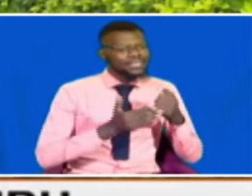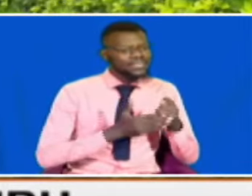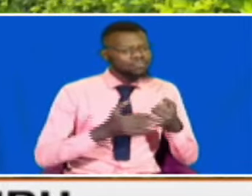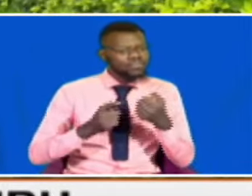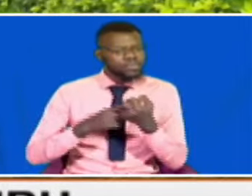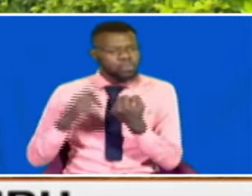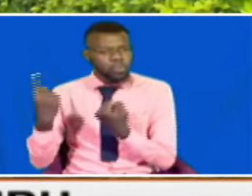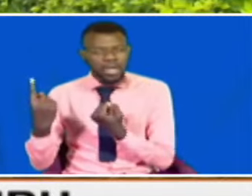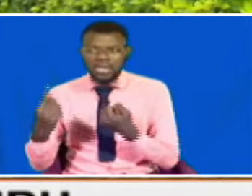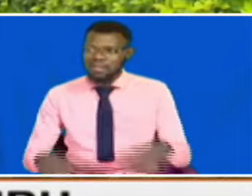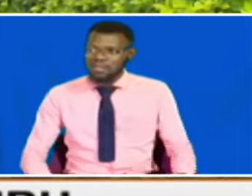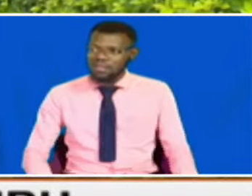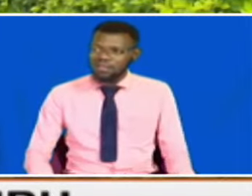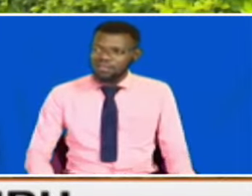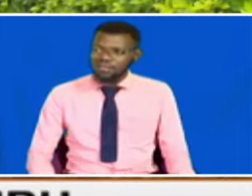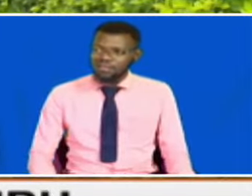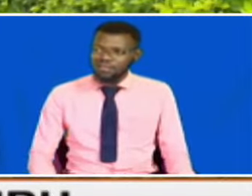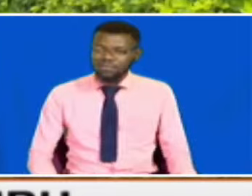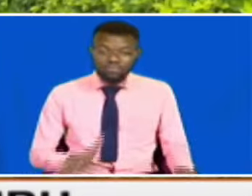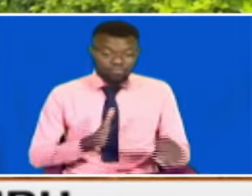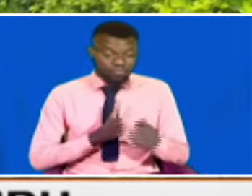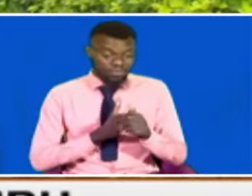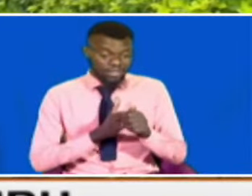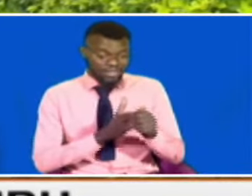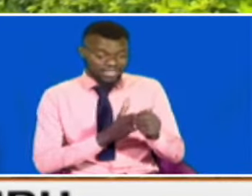1961, viongozi